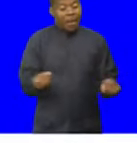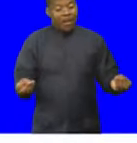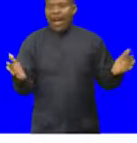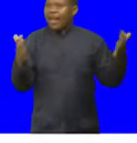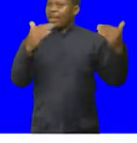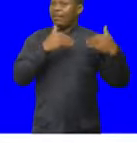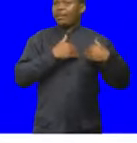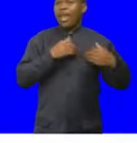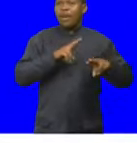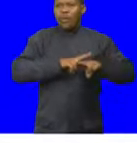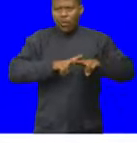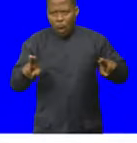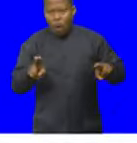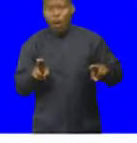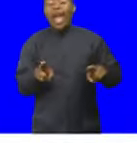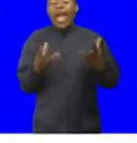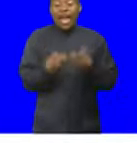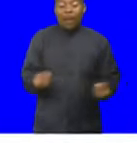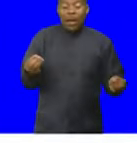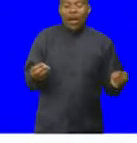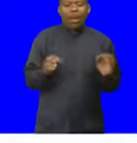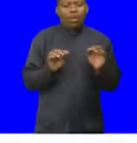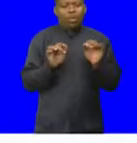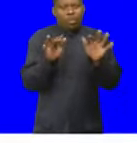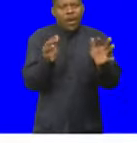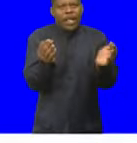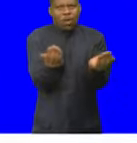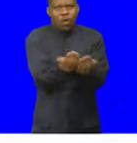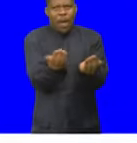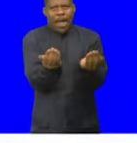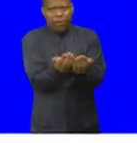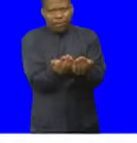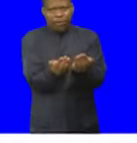bafunda isikolwa bendlula kule ngelebho le